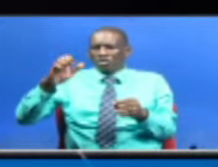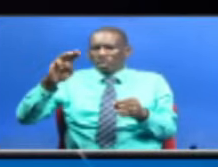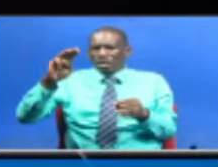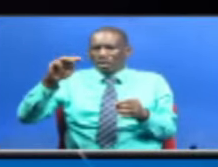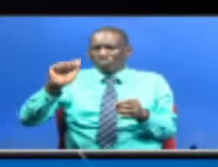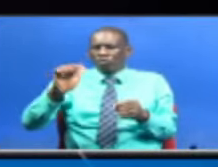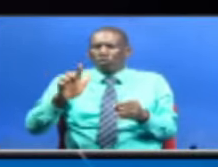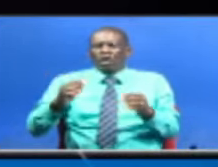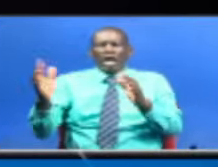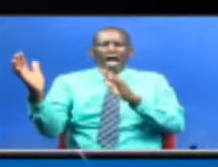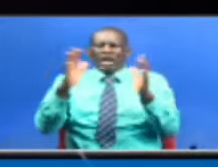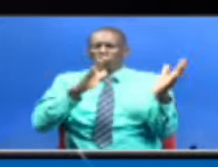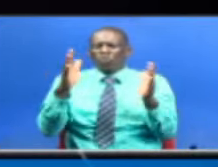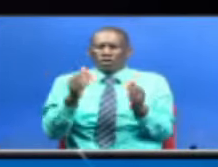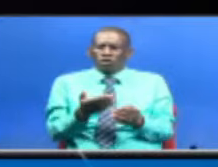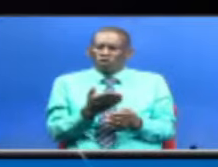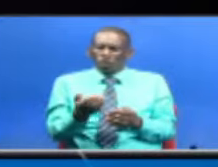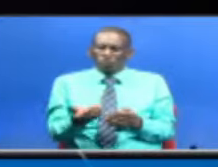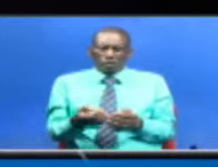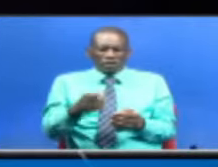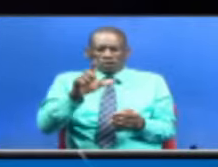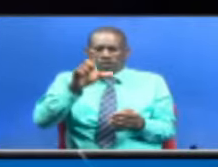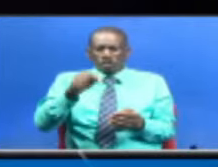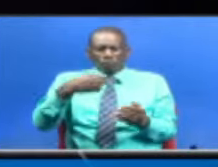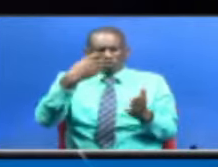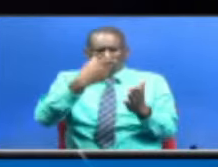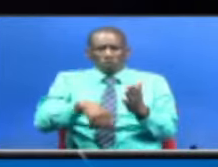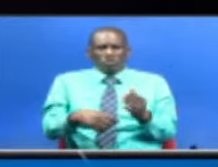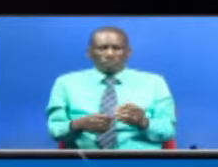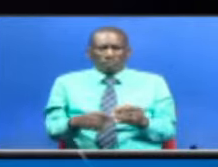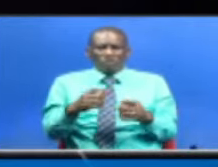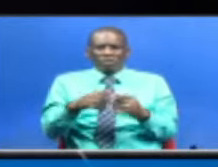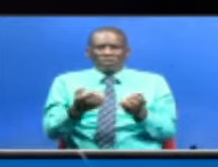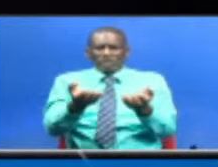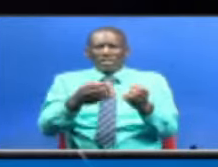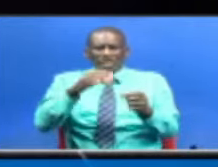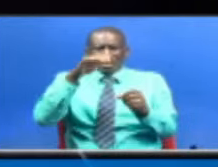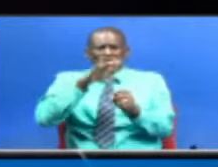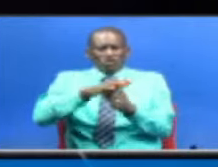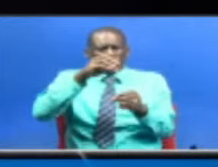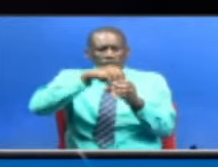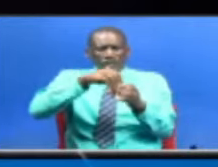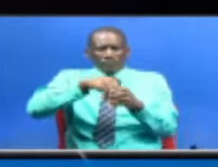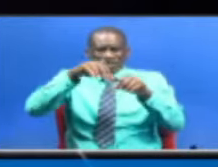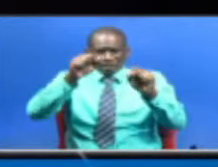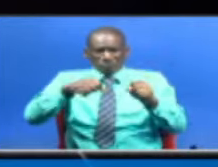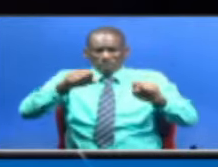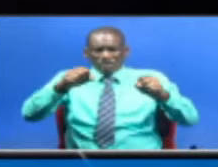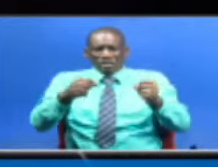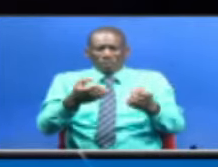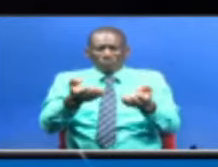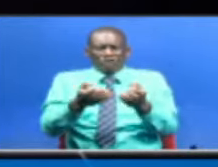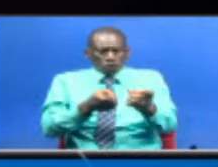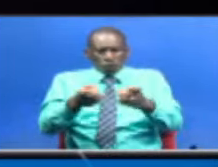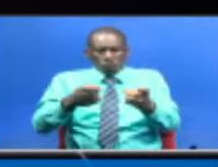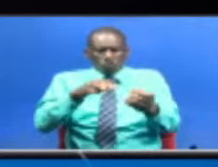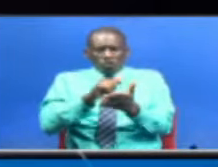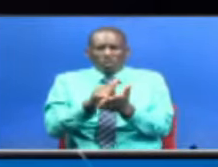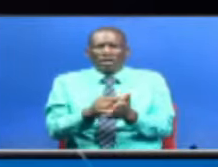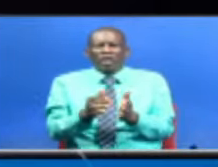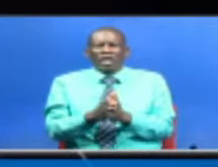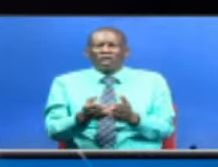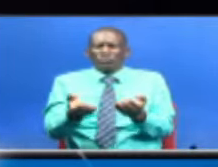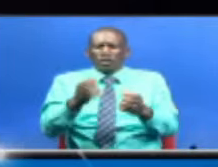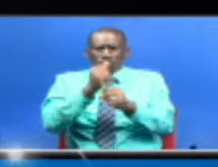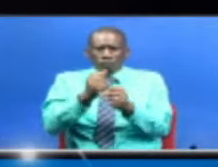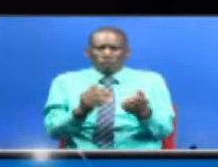for that, are the least cost. But it requires investments in the grid. We need to stabilize it, and we need to make sure that